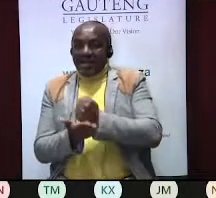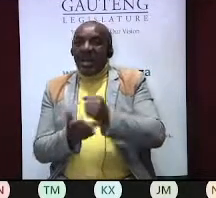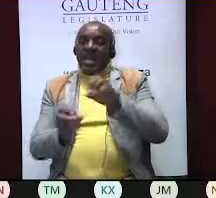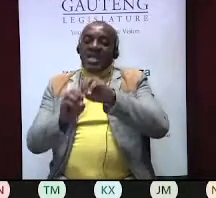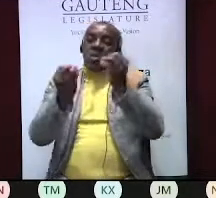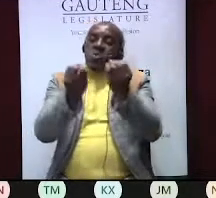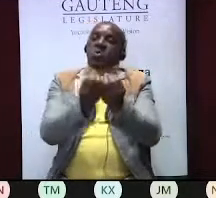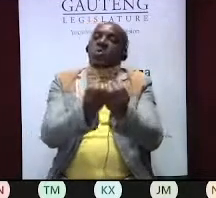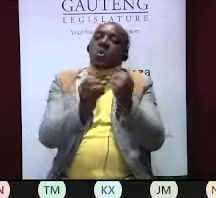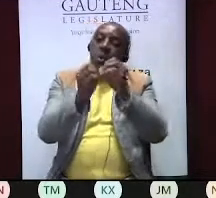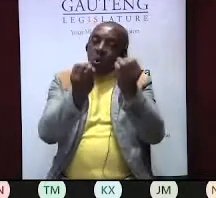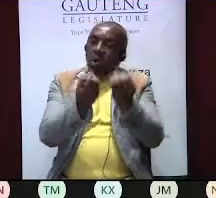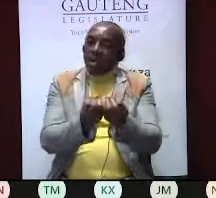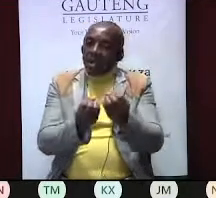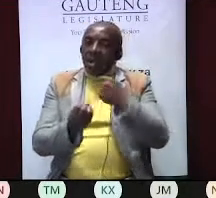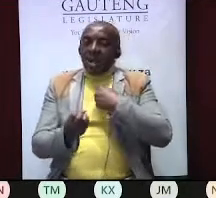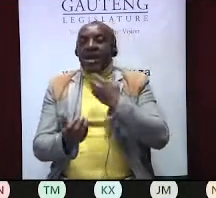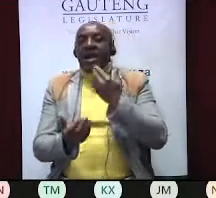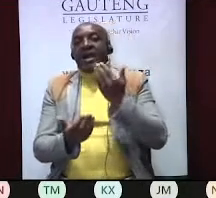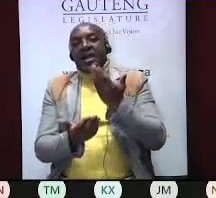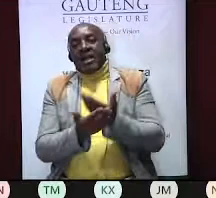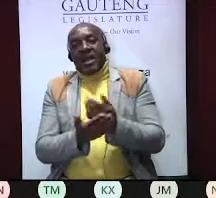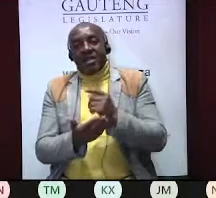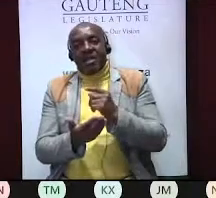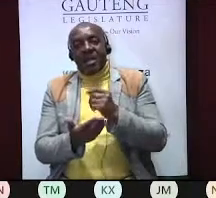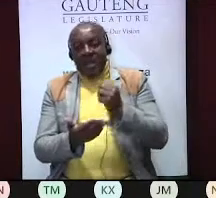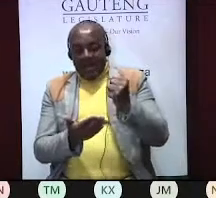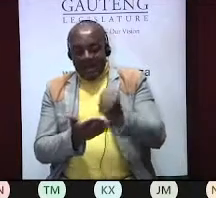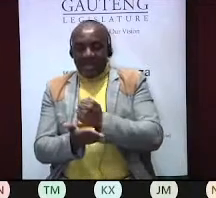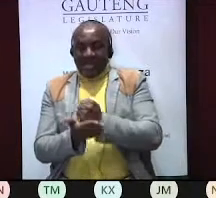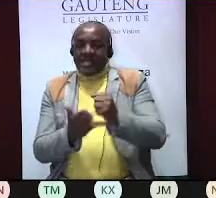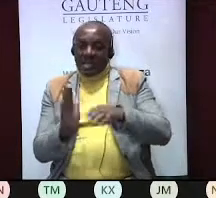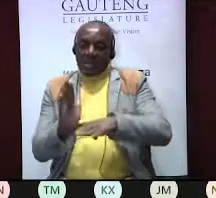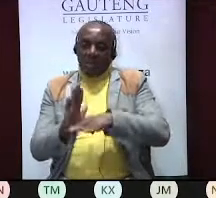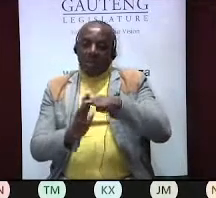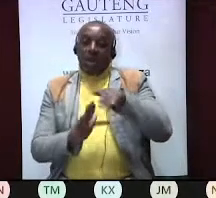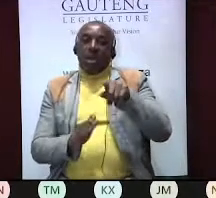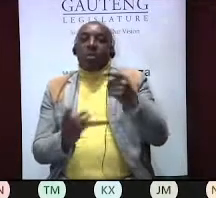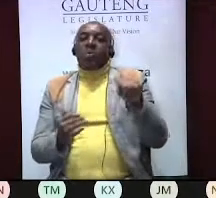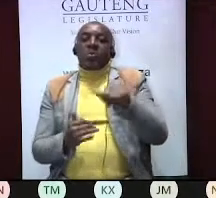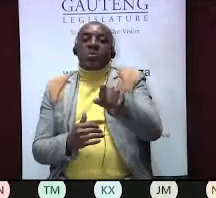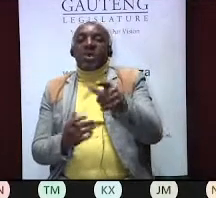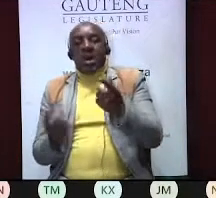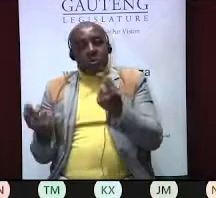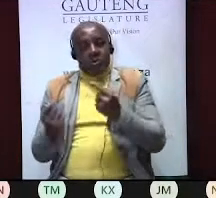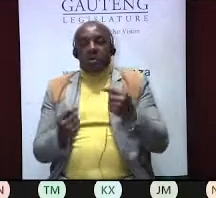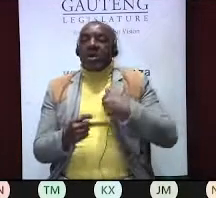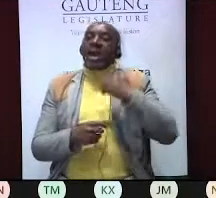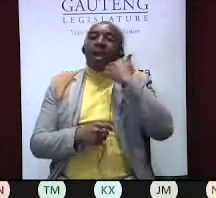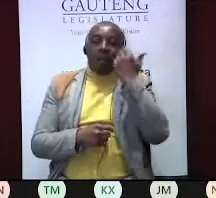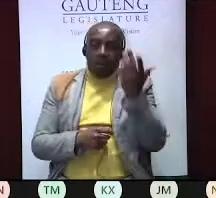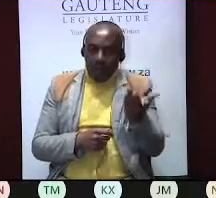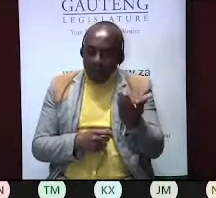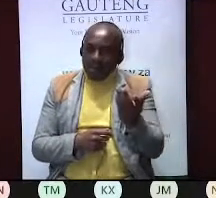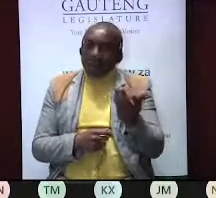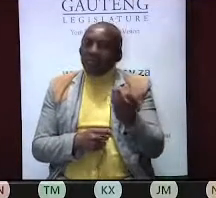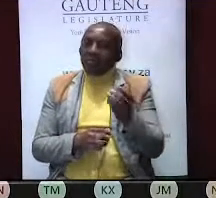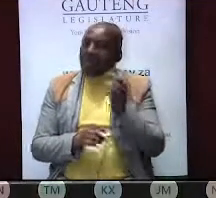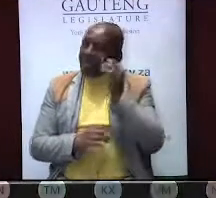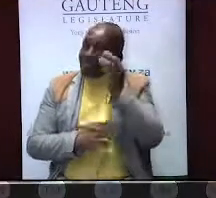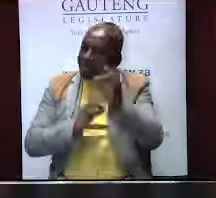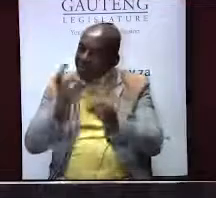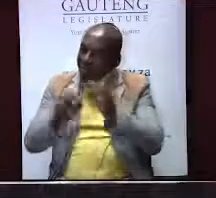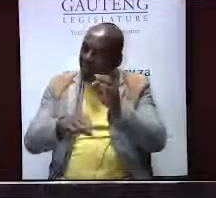also we come and register the programs that you are rendering. So I want to emphasize that because